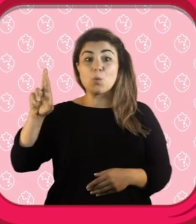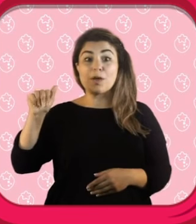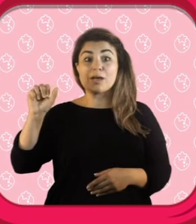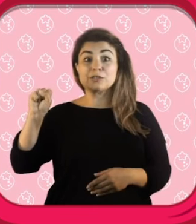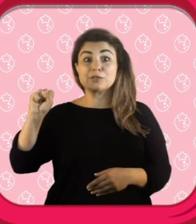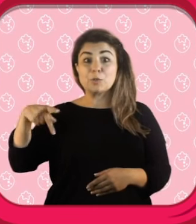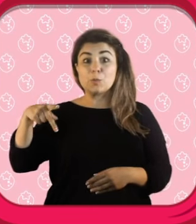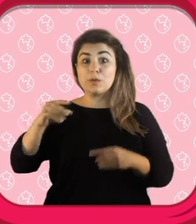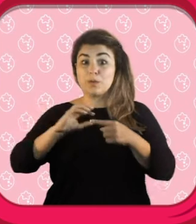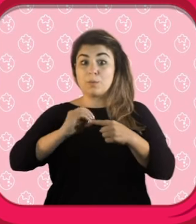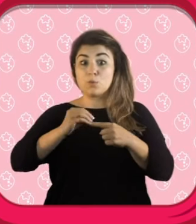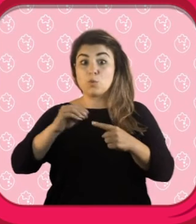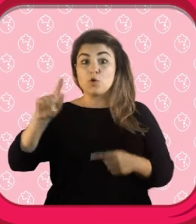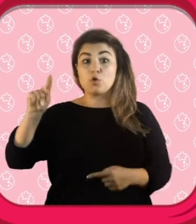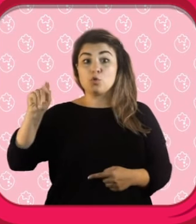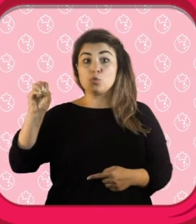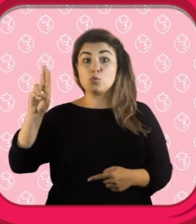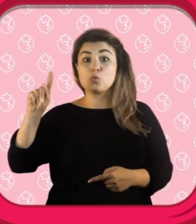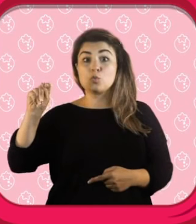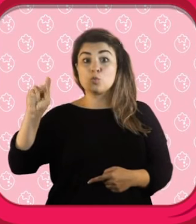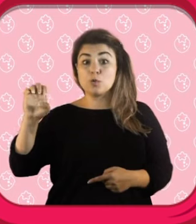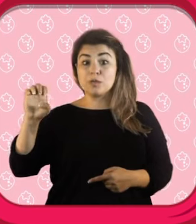Raspberry Tort's Fashion Boutique.